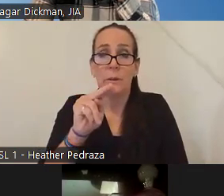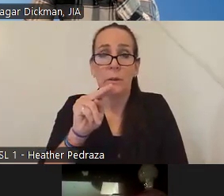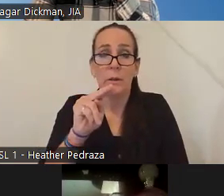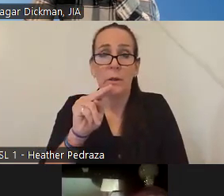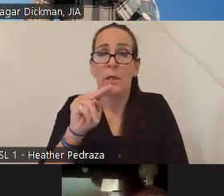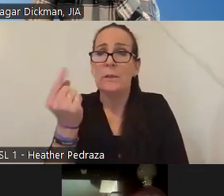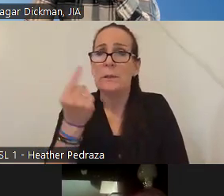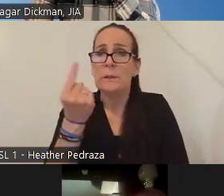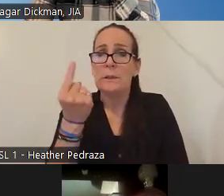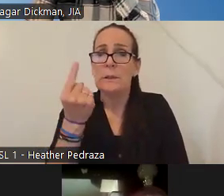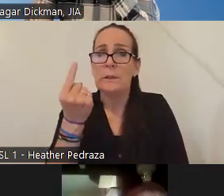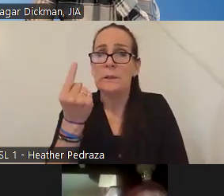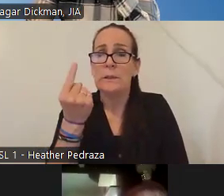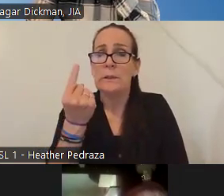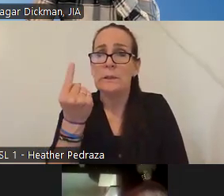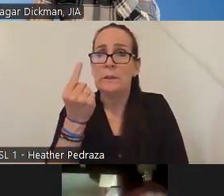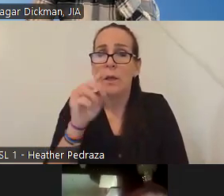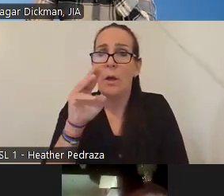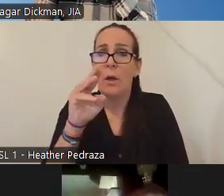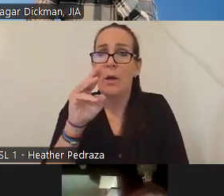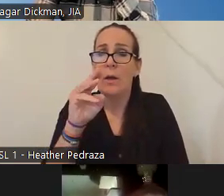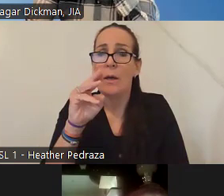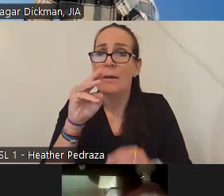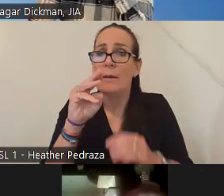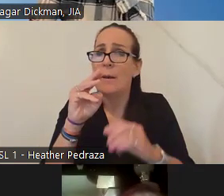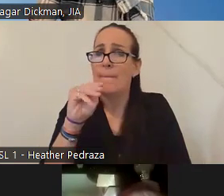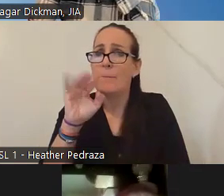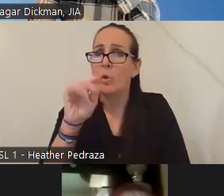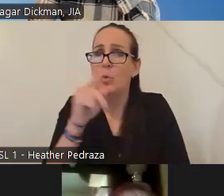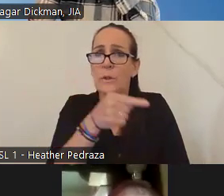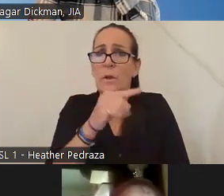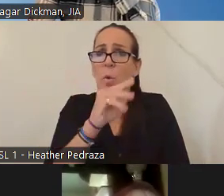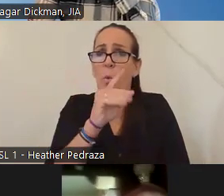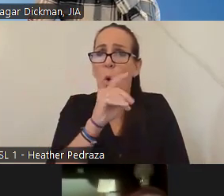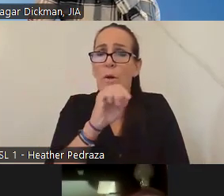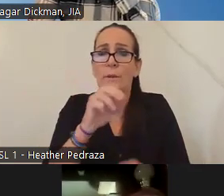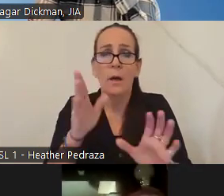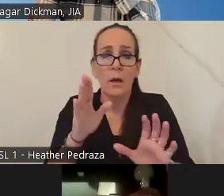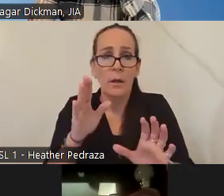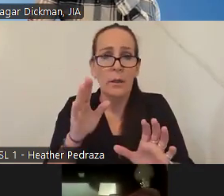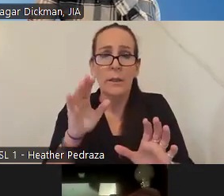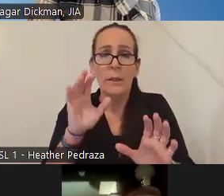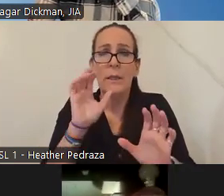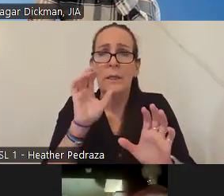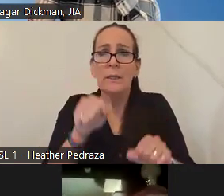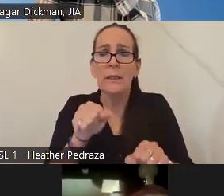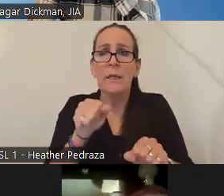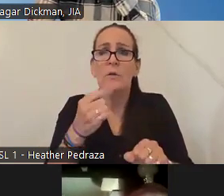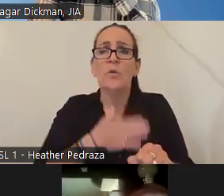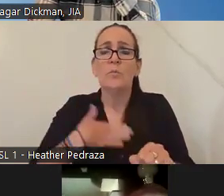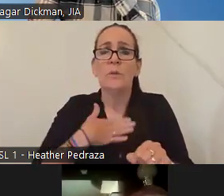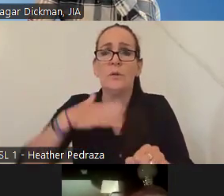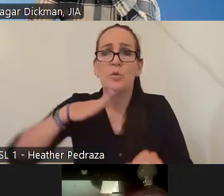Somebody muted me. Okay, am I unmuted now? Okay, we're good. You are, Michelle. Warren, could you please raise your hand?